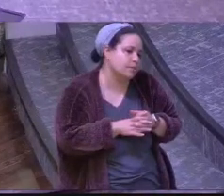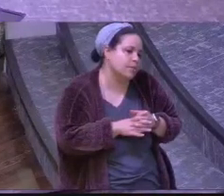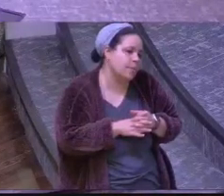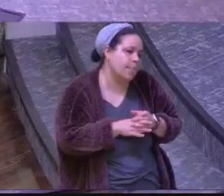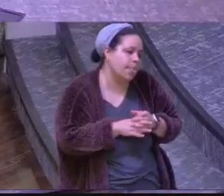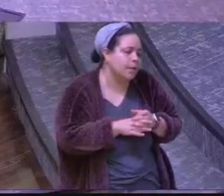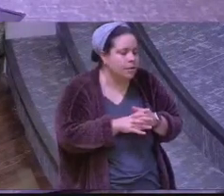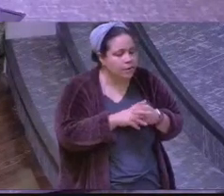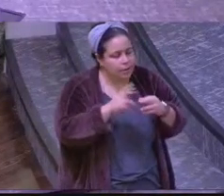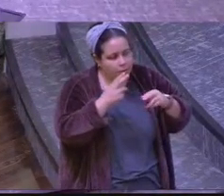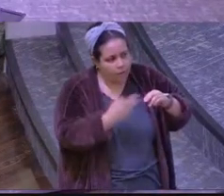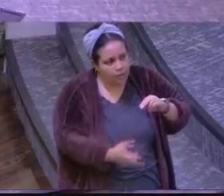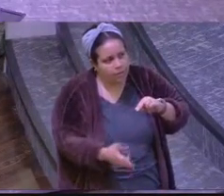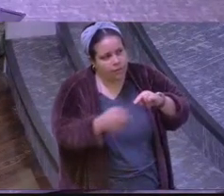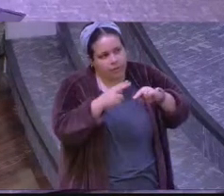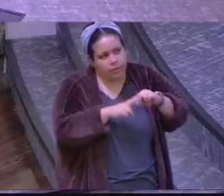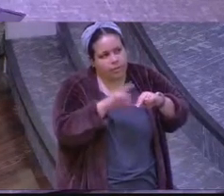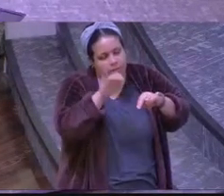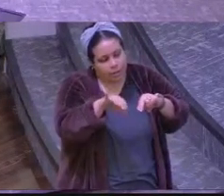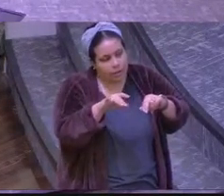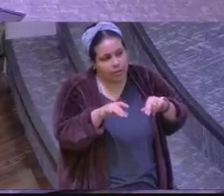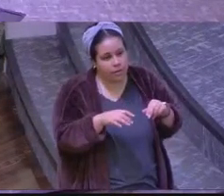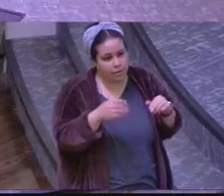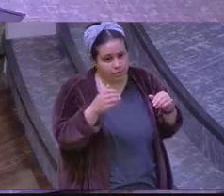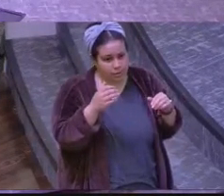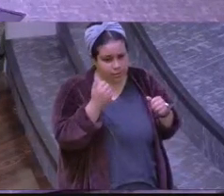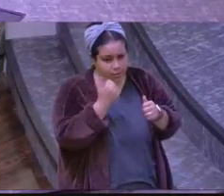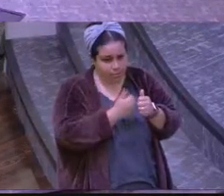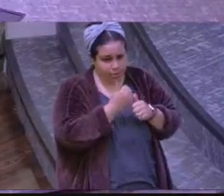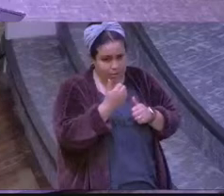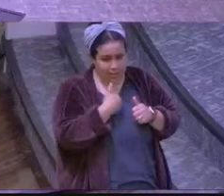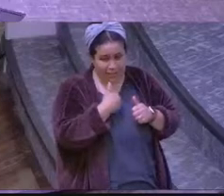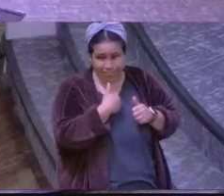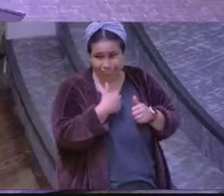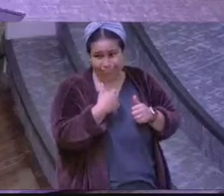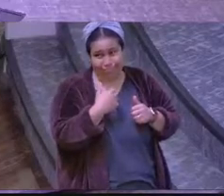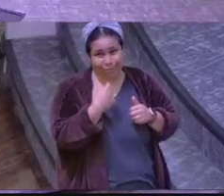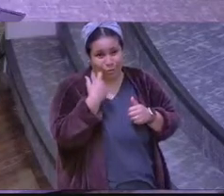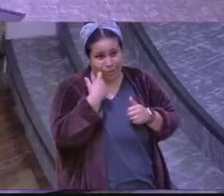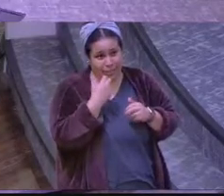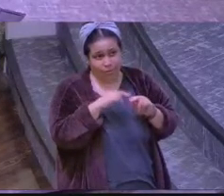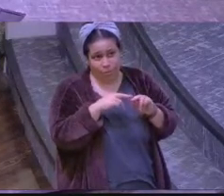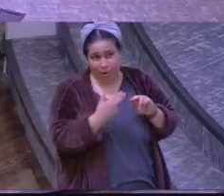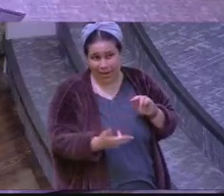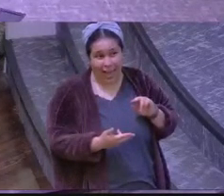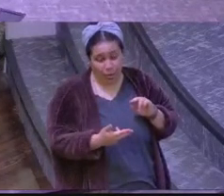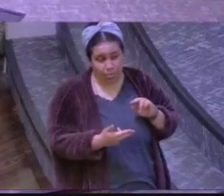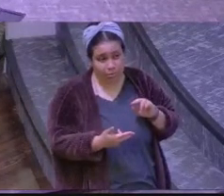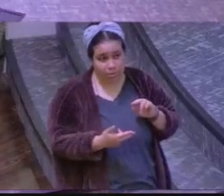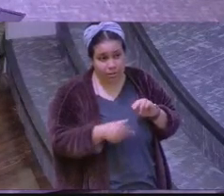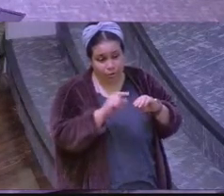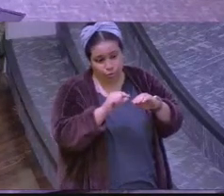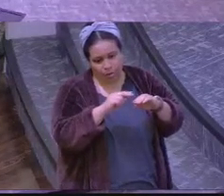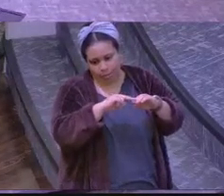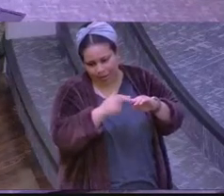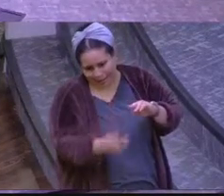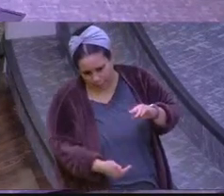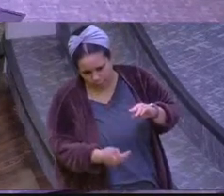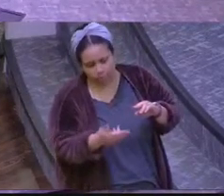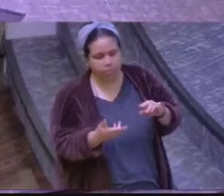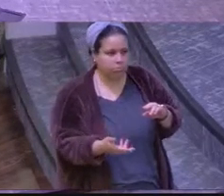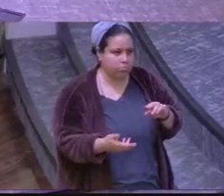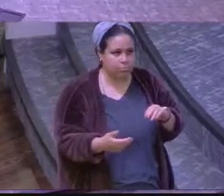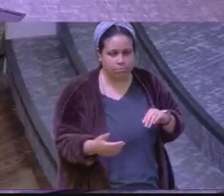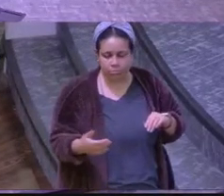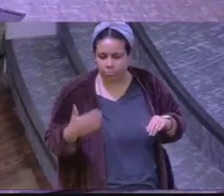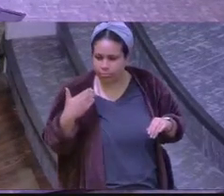the cap because a lot of districts are already at 20 mils. I mean, we went down from 20 mils. So. Mm-hmm. Okay. So. Thank you so much